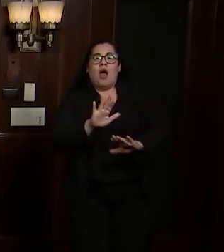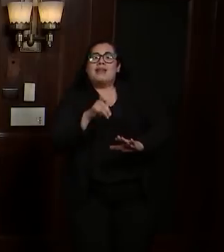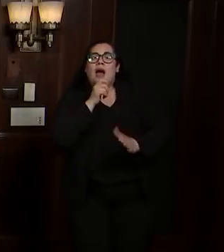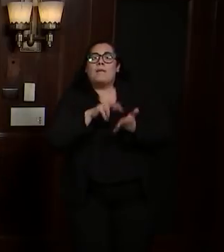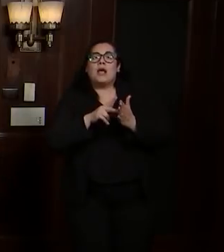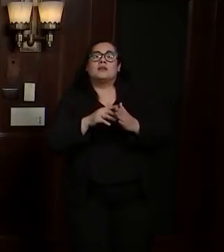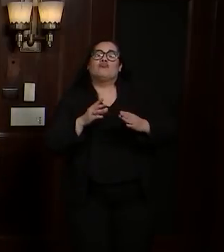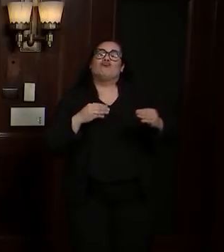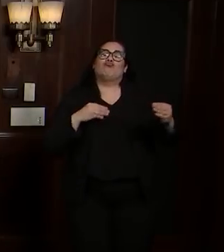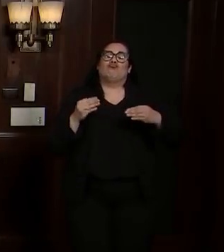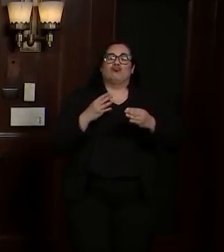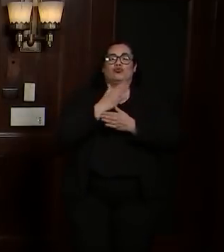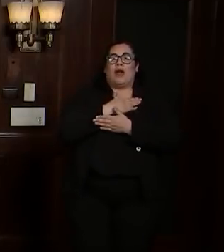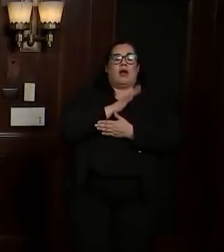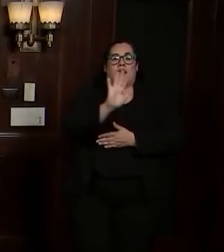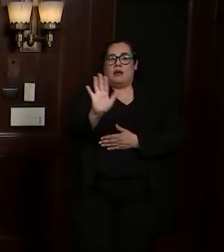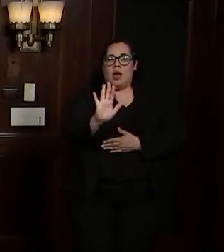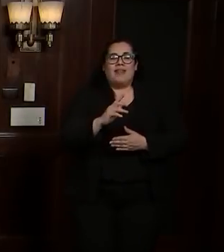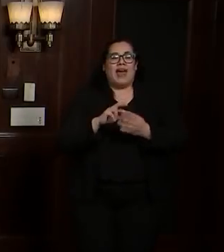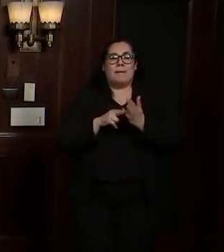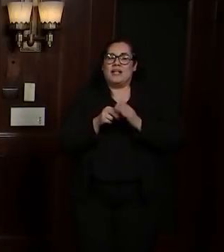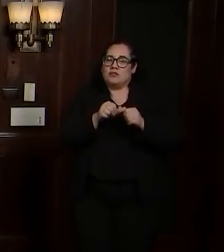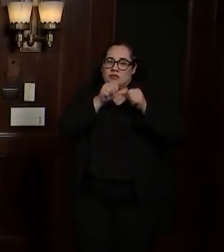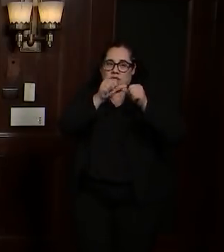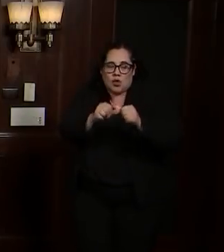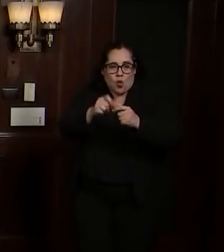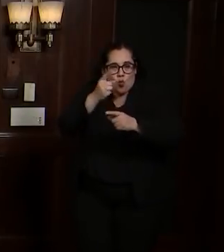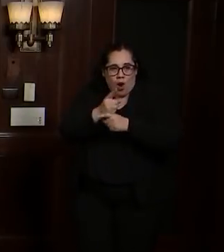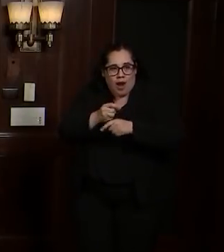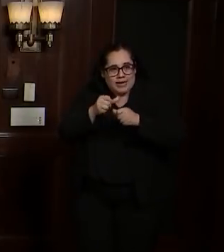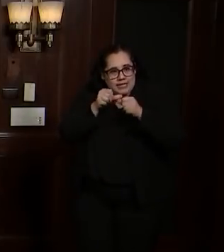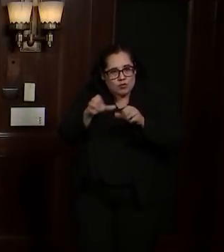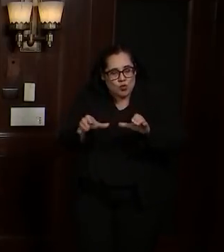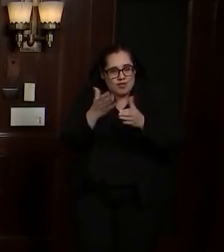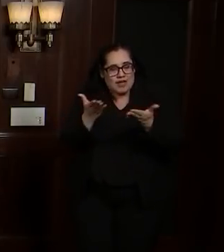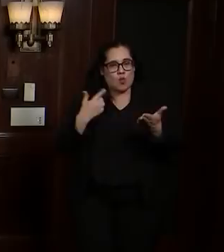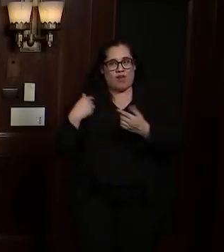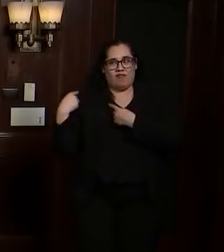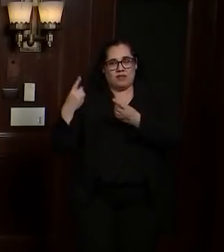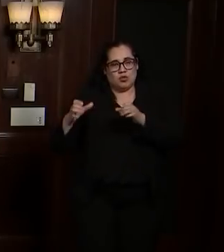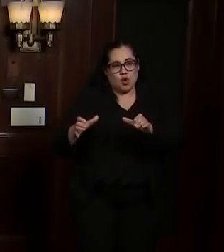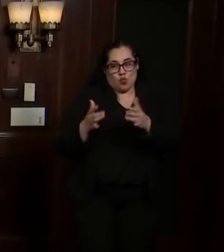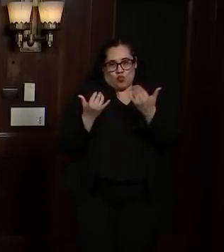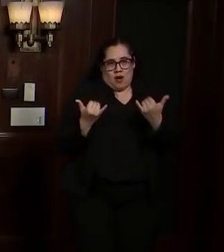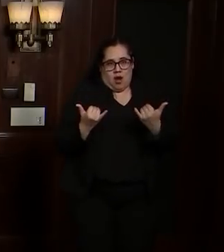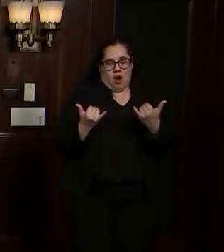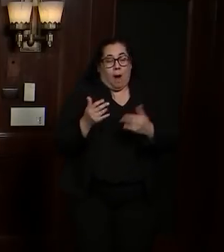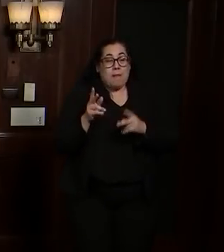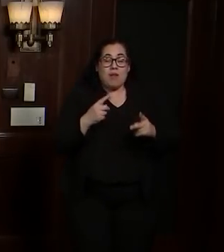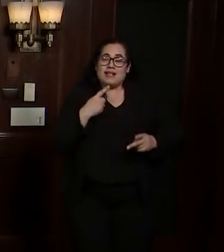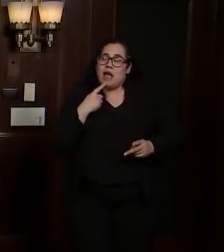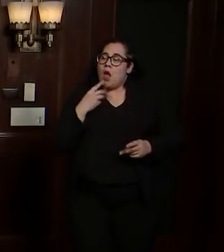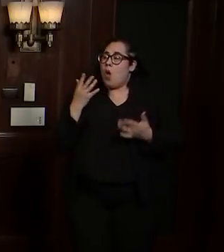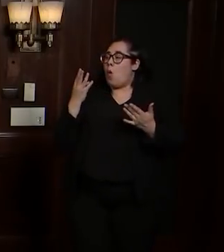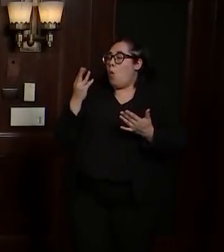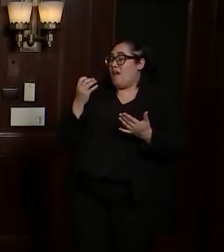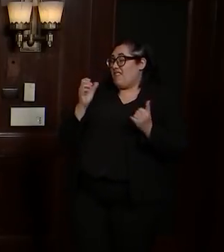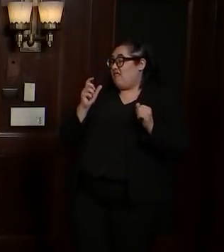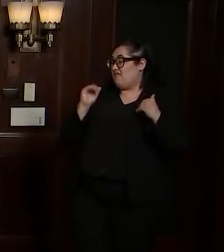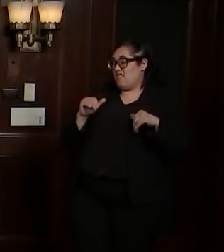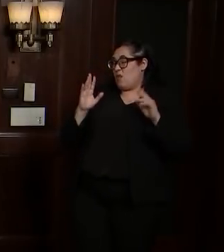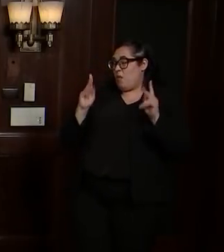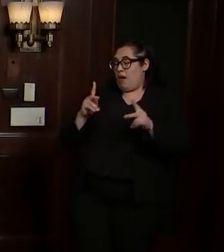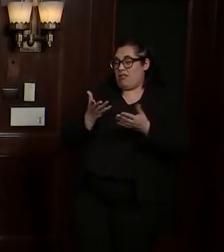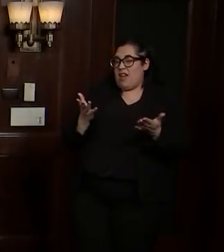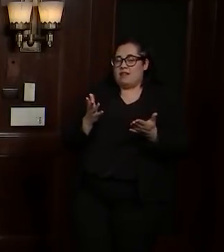exactly when it starts to feel right that we have to continue doing the things that we are doing right now. When people say, well, now can't we just go back